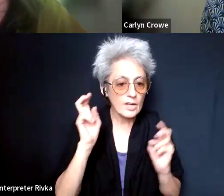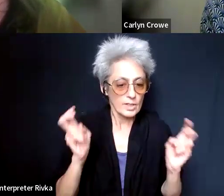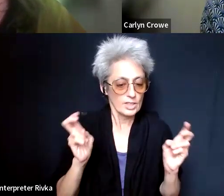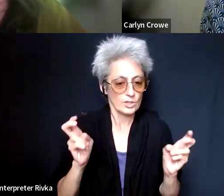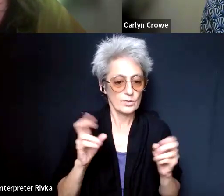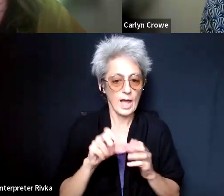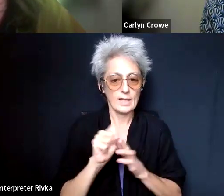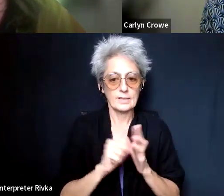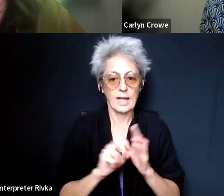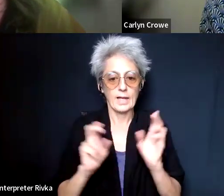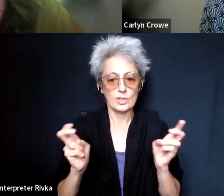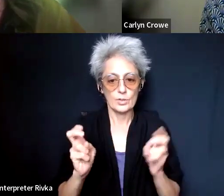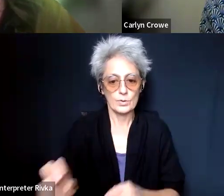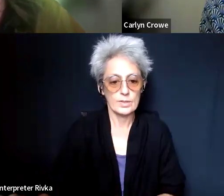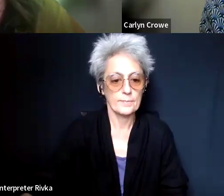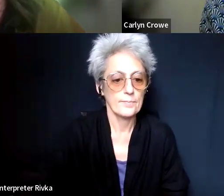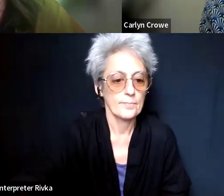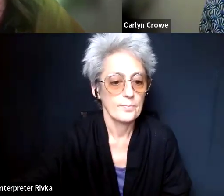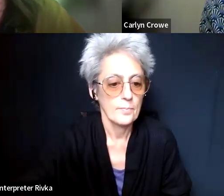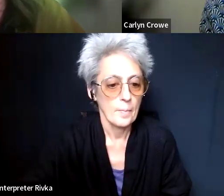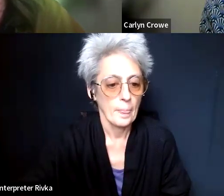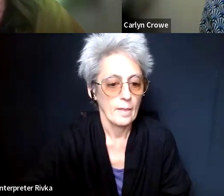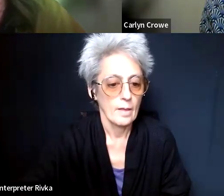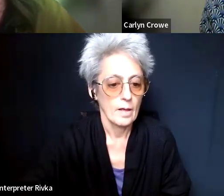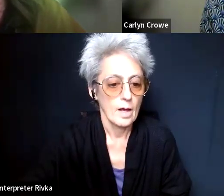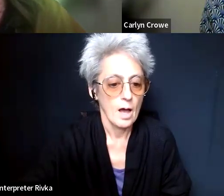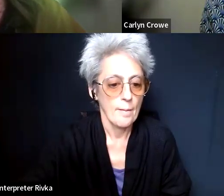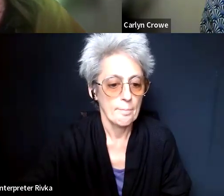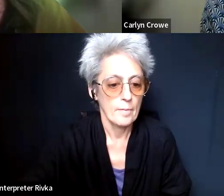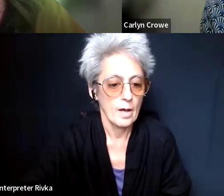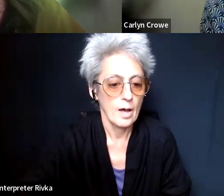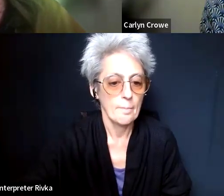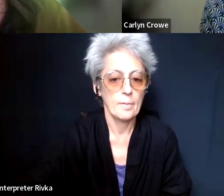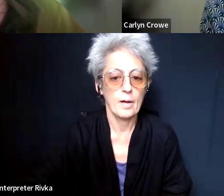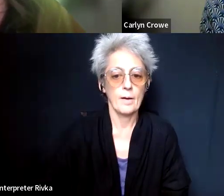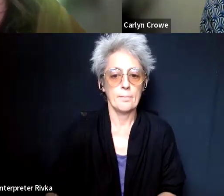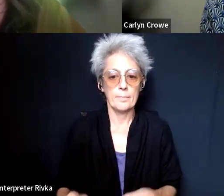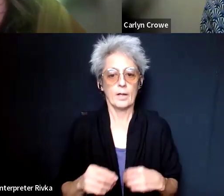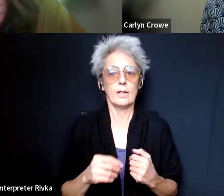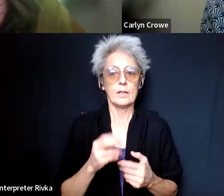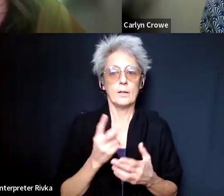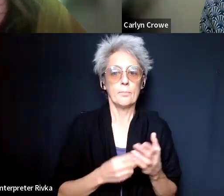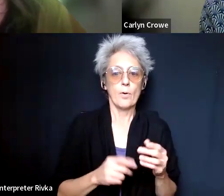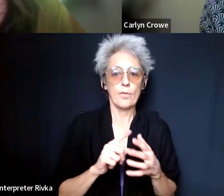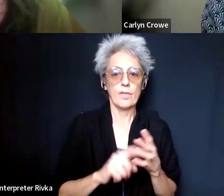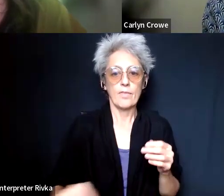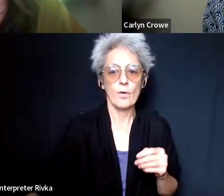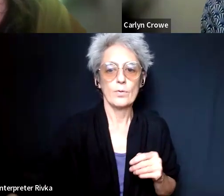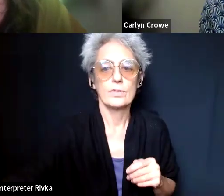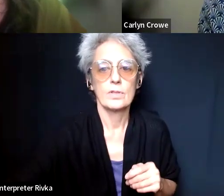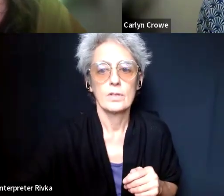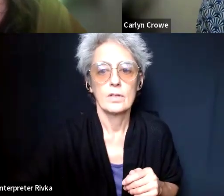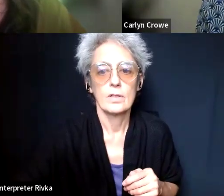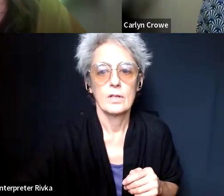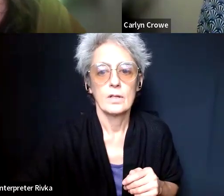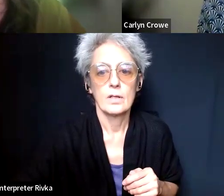So both of those governing bodies could address these issues in different